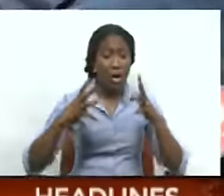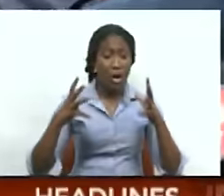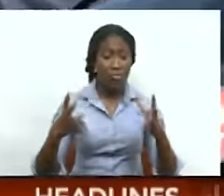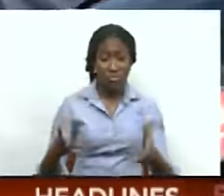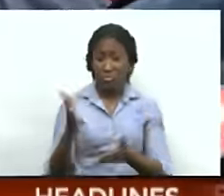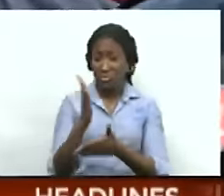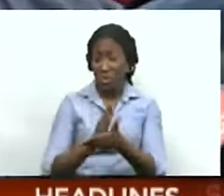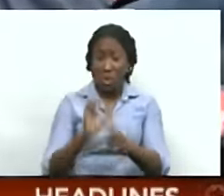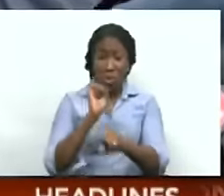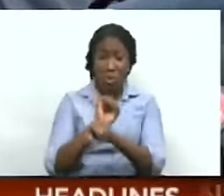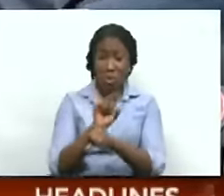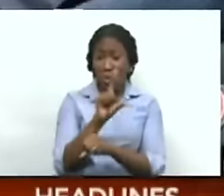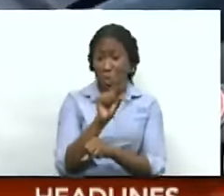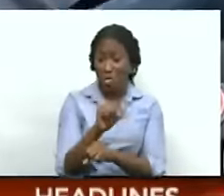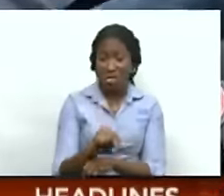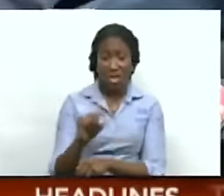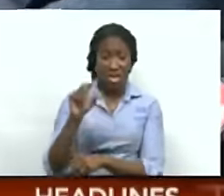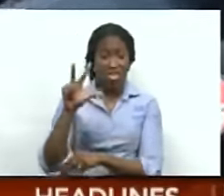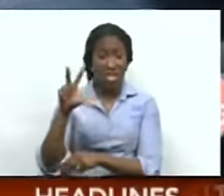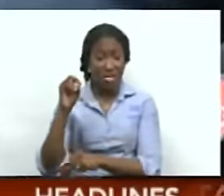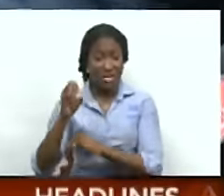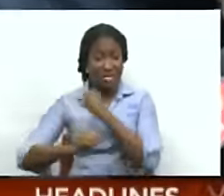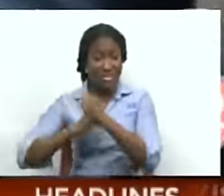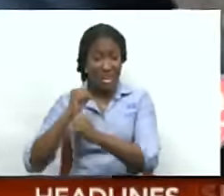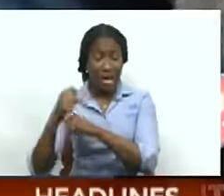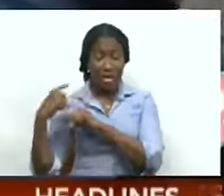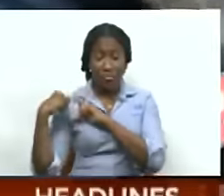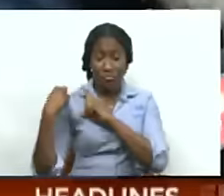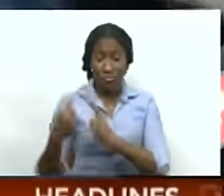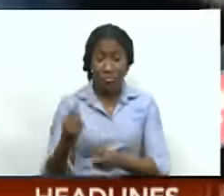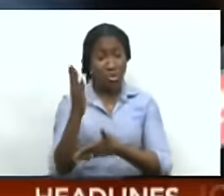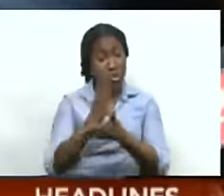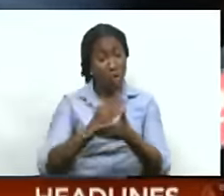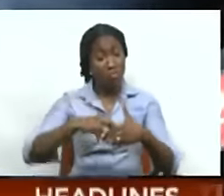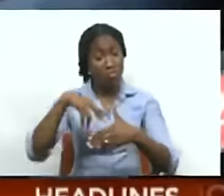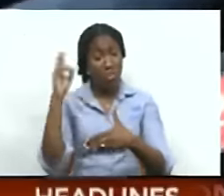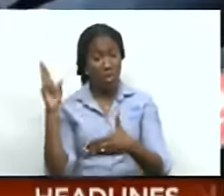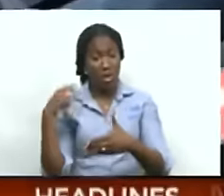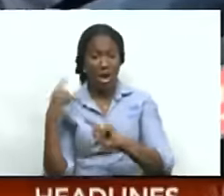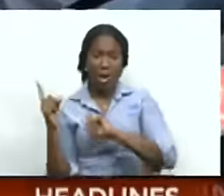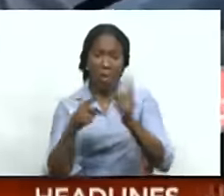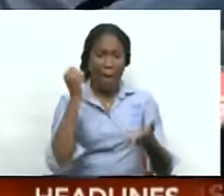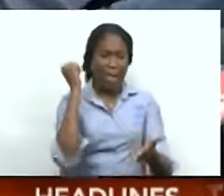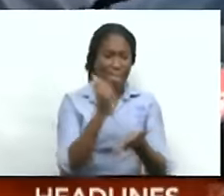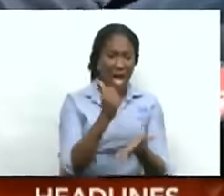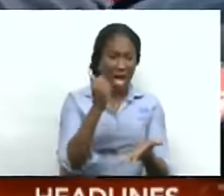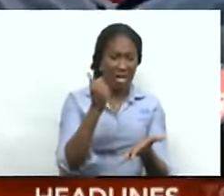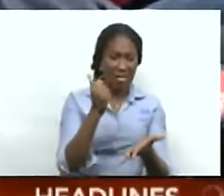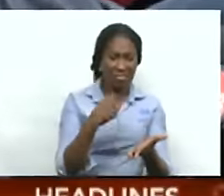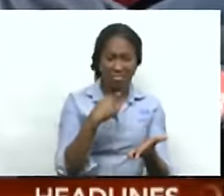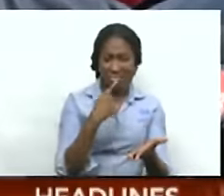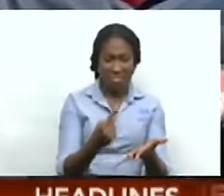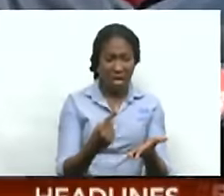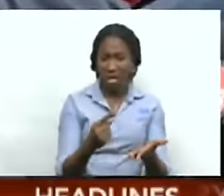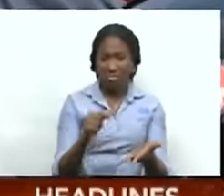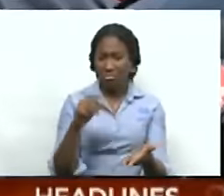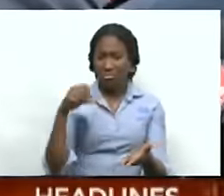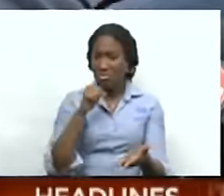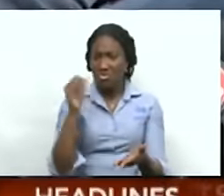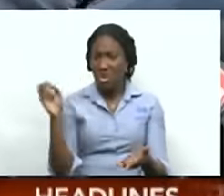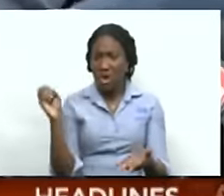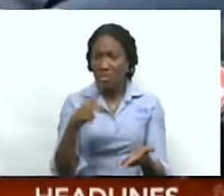of them retirees, you go into the bank only to find out nothing for you. That